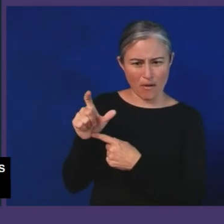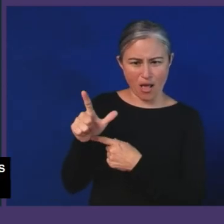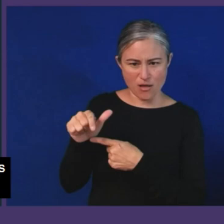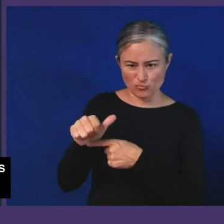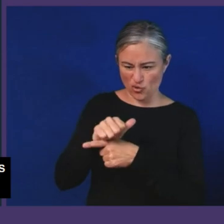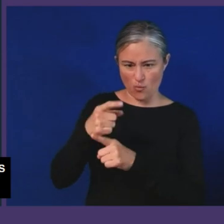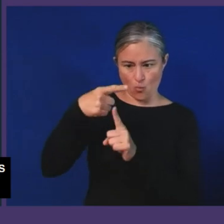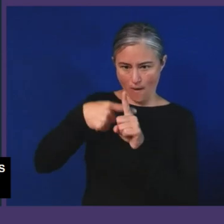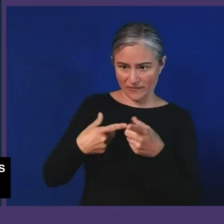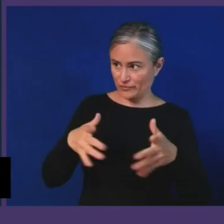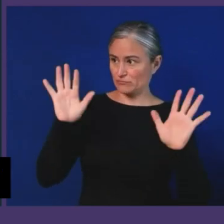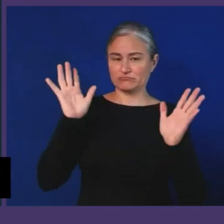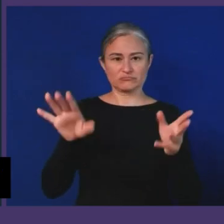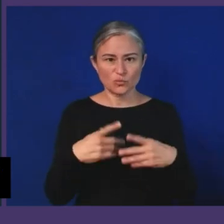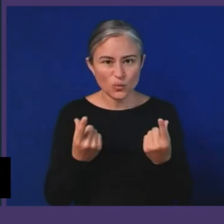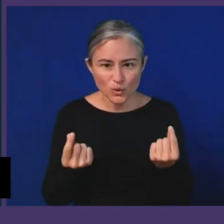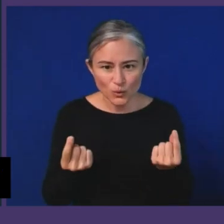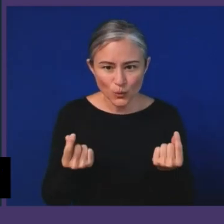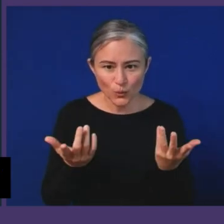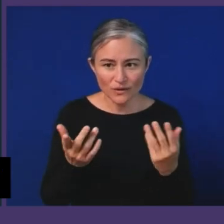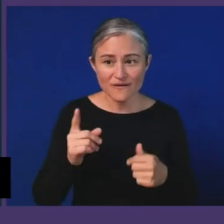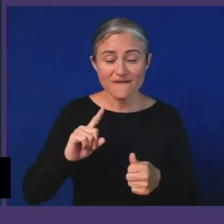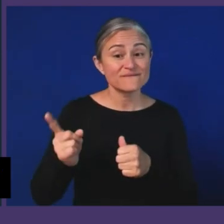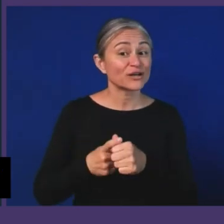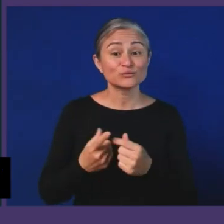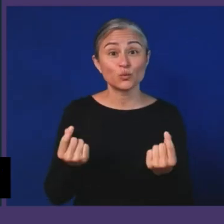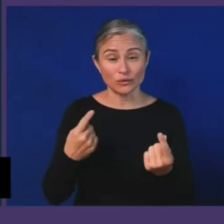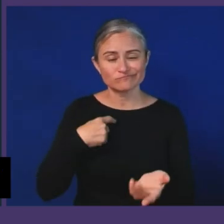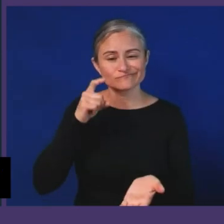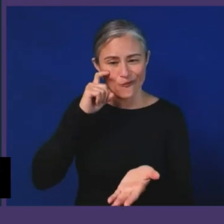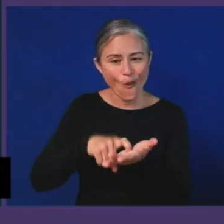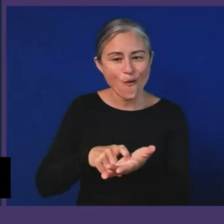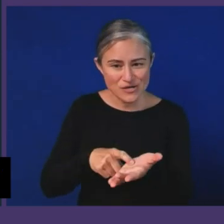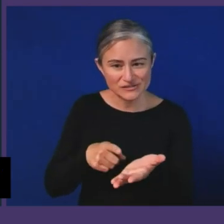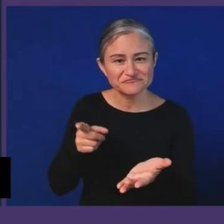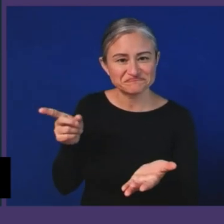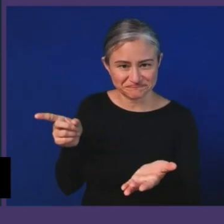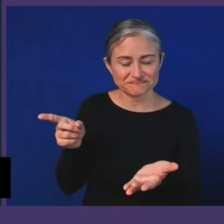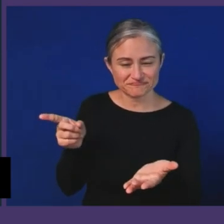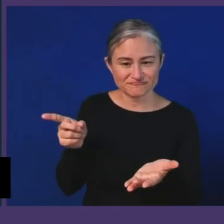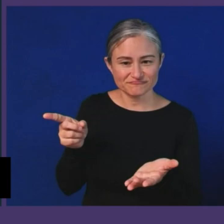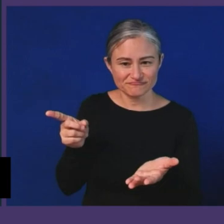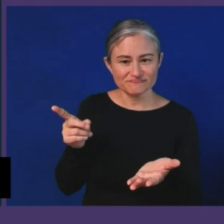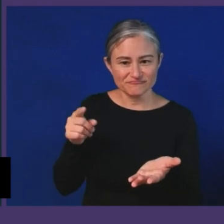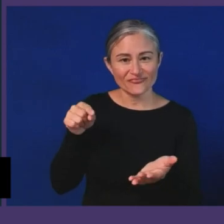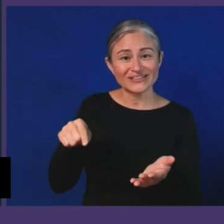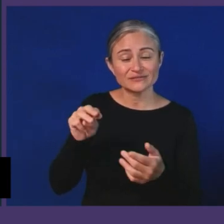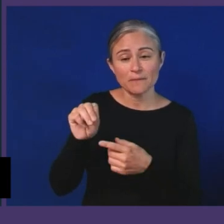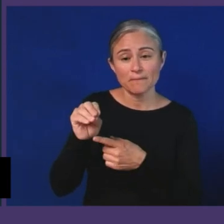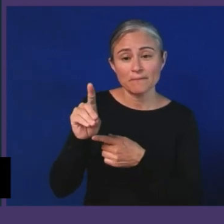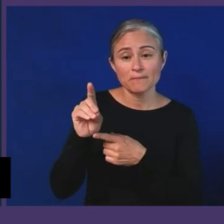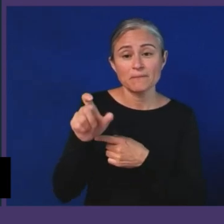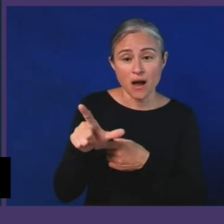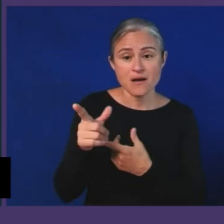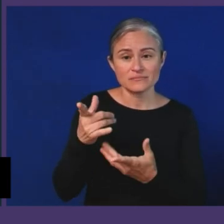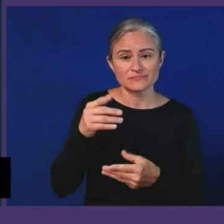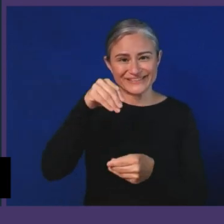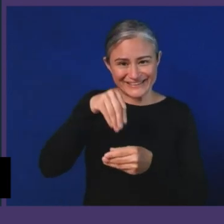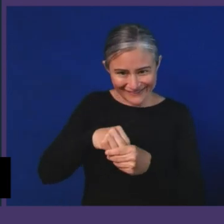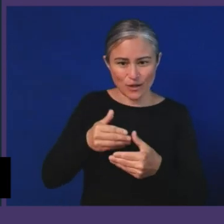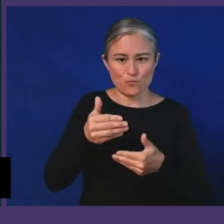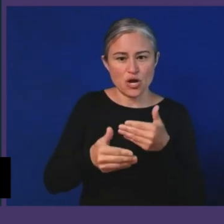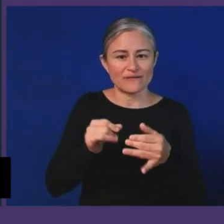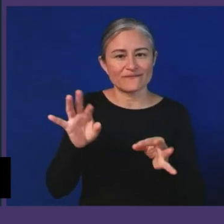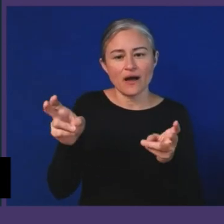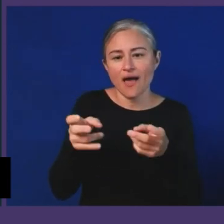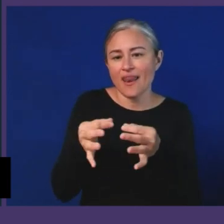noticed, the field, is that these models basically, in the process of language modeling, learn very powerful